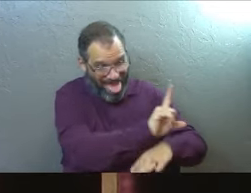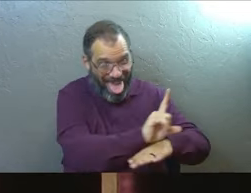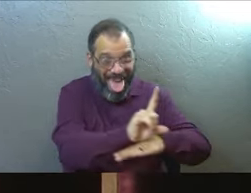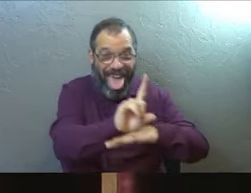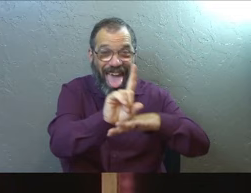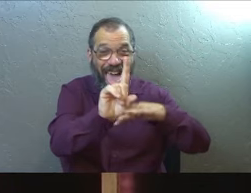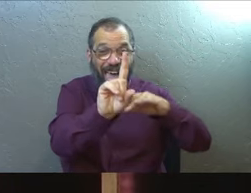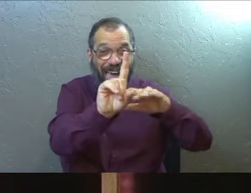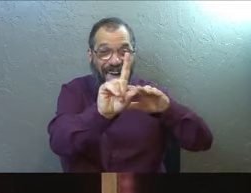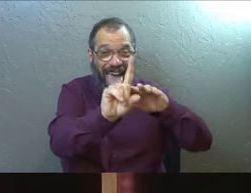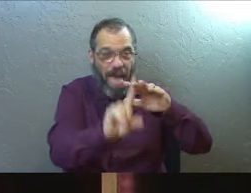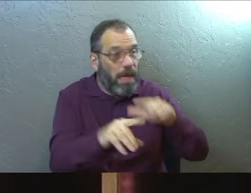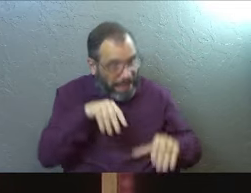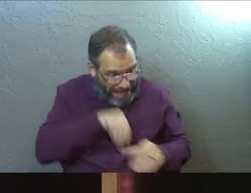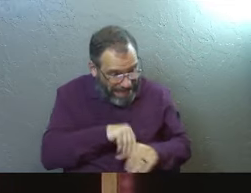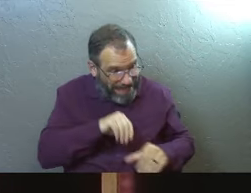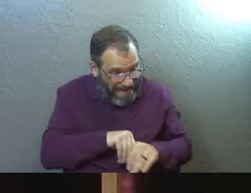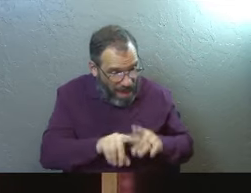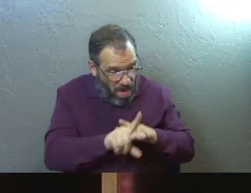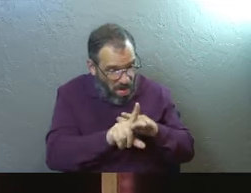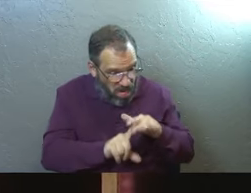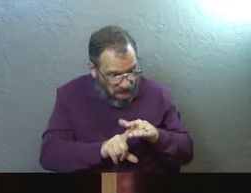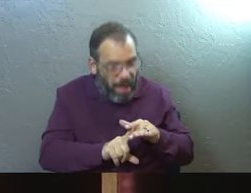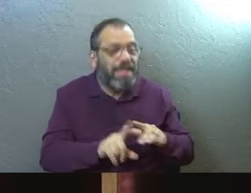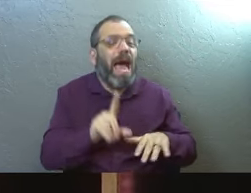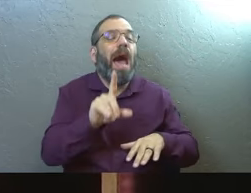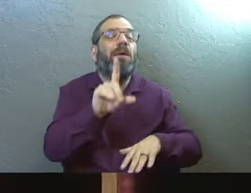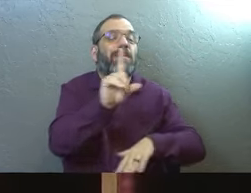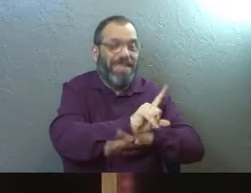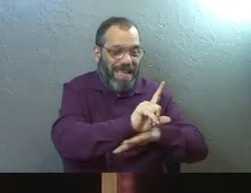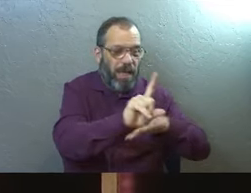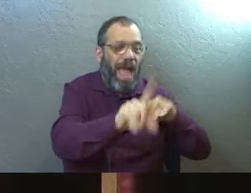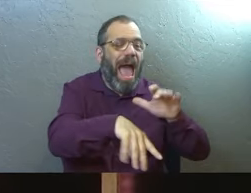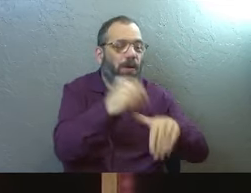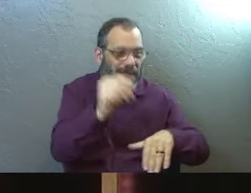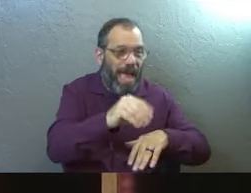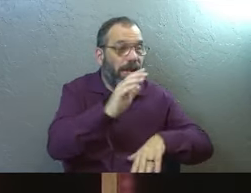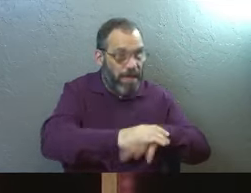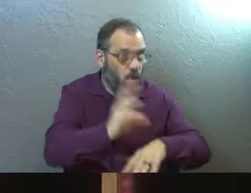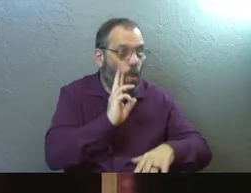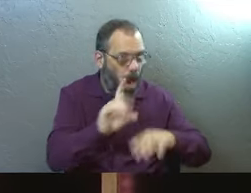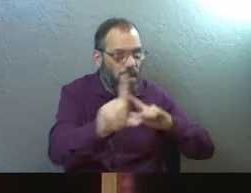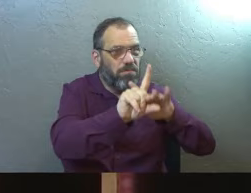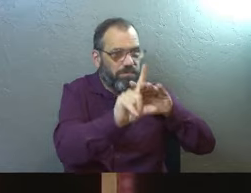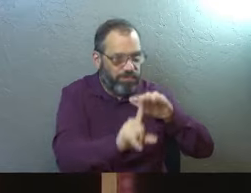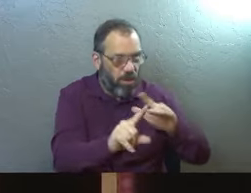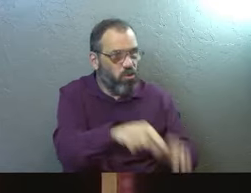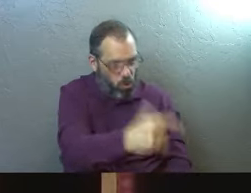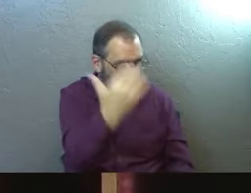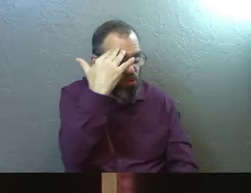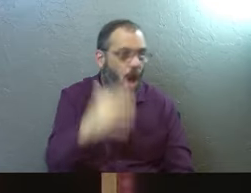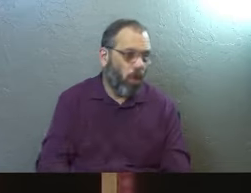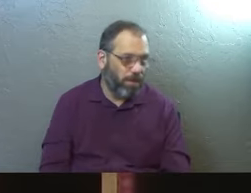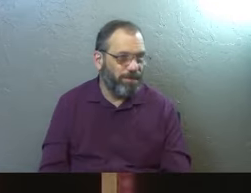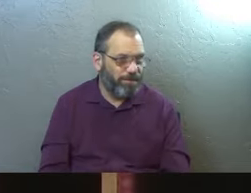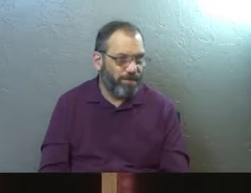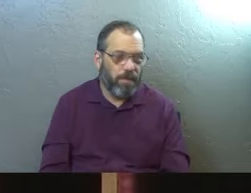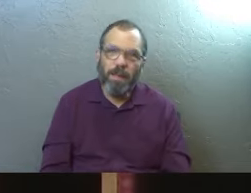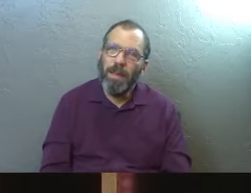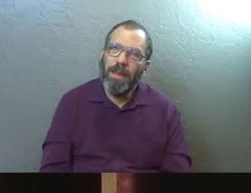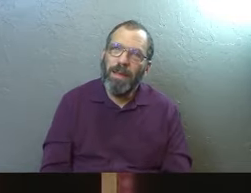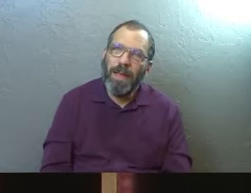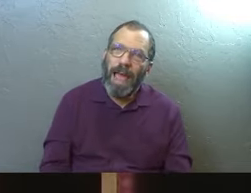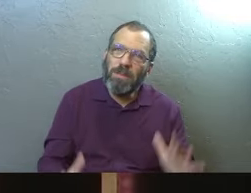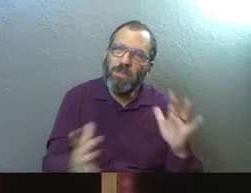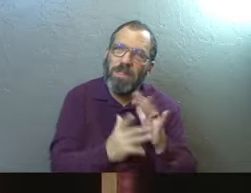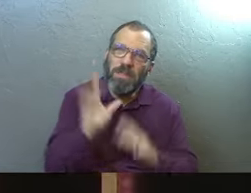You're sinking on the inside. I'm just going to cause you to start sinking on the outside as well so that you know. And you know the